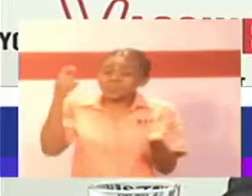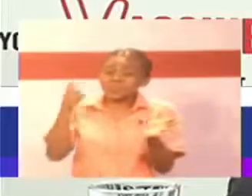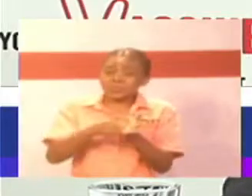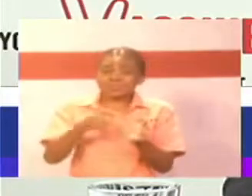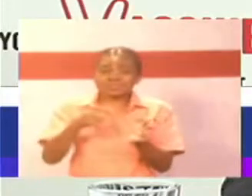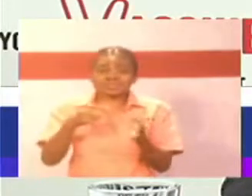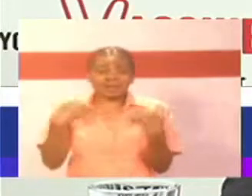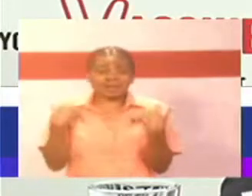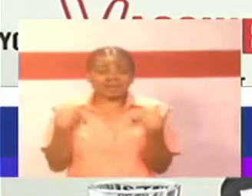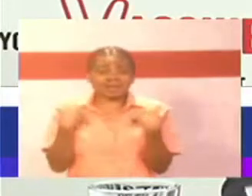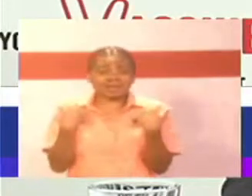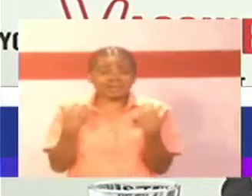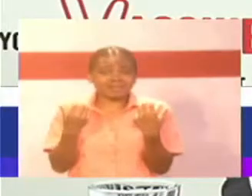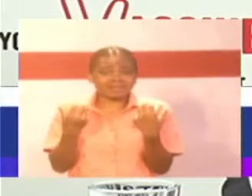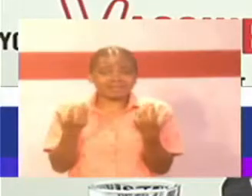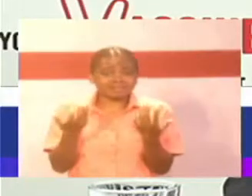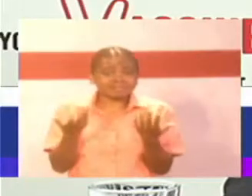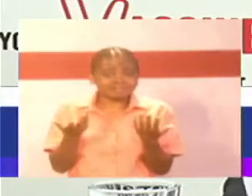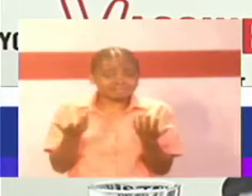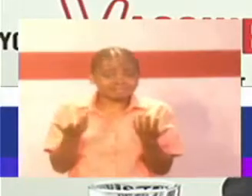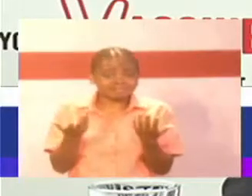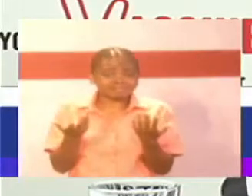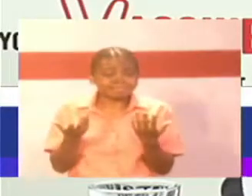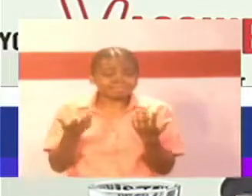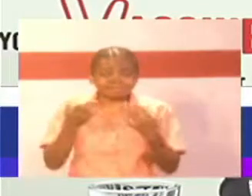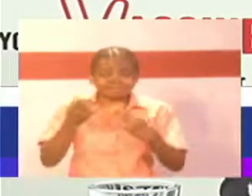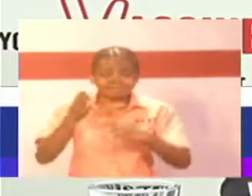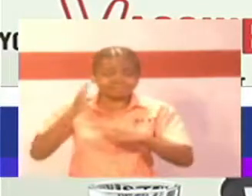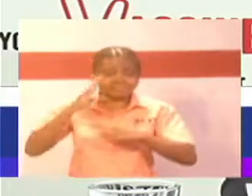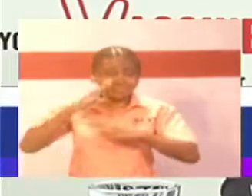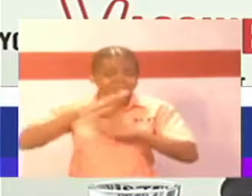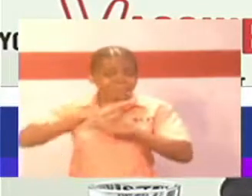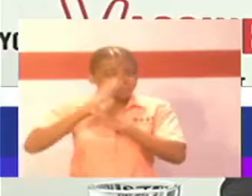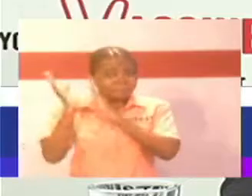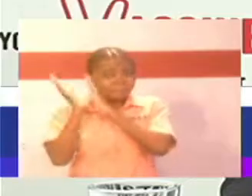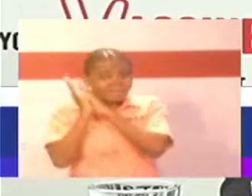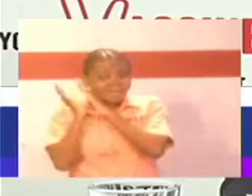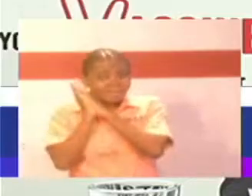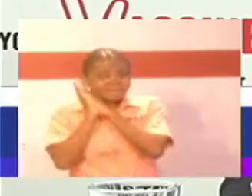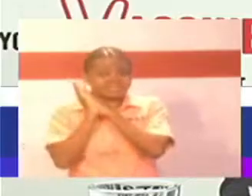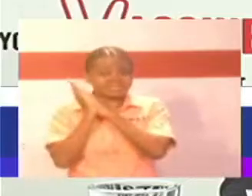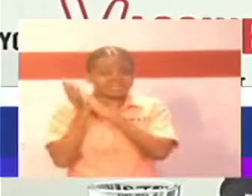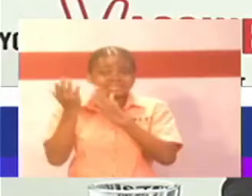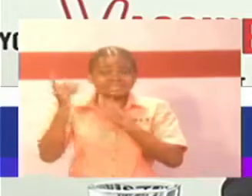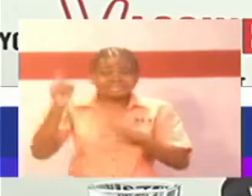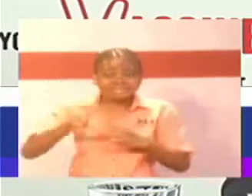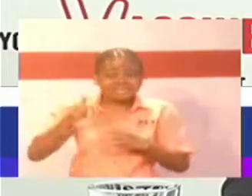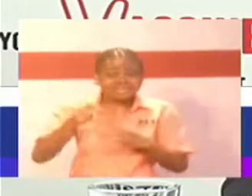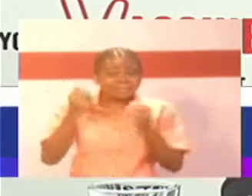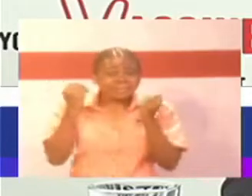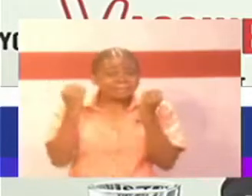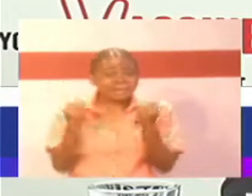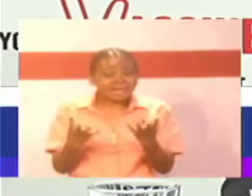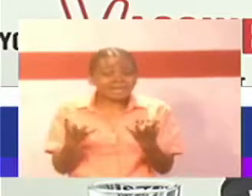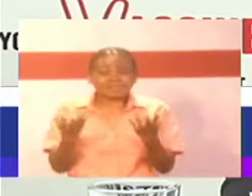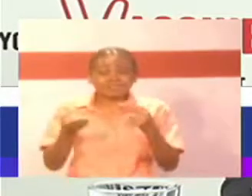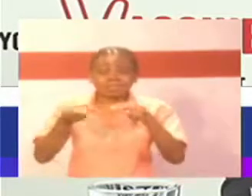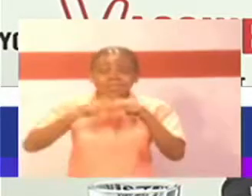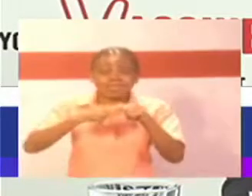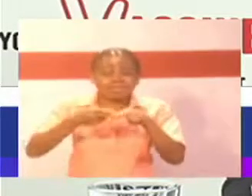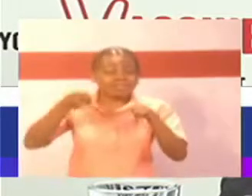unit beds continues to be increasing, or continues to demonstrate an increasing